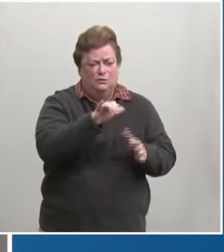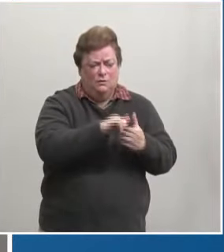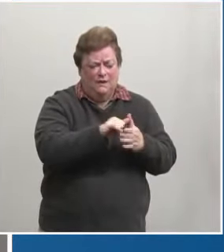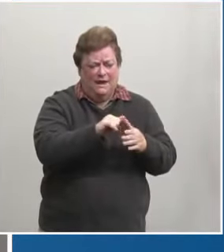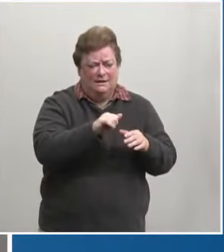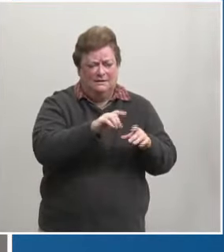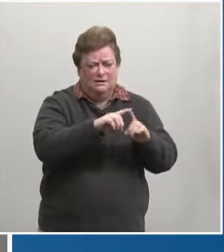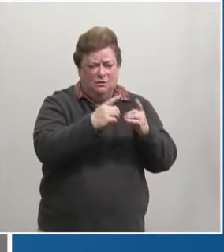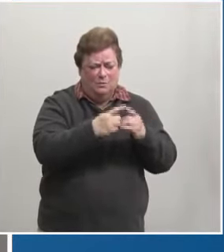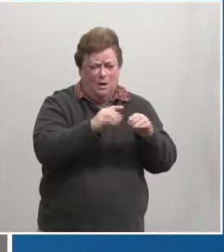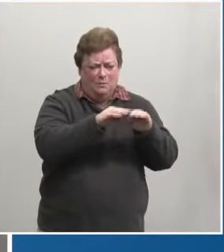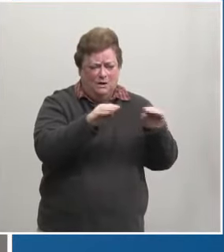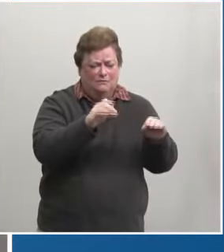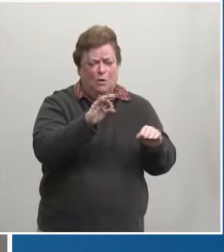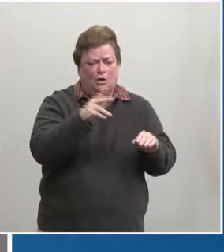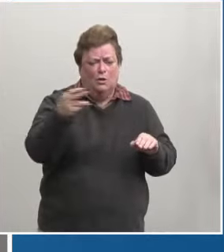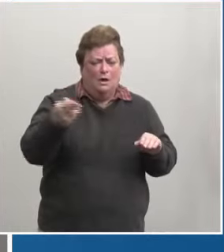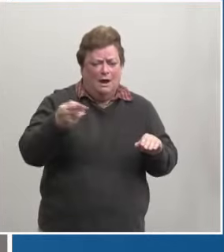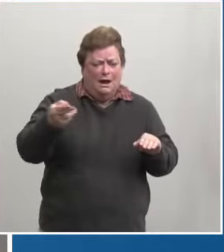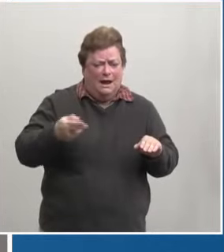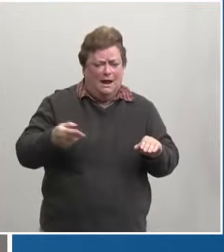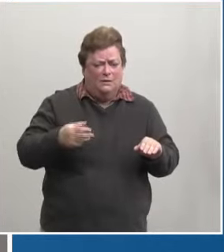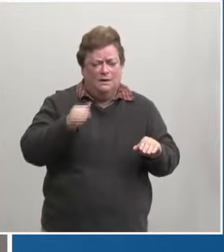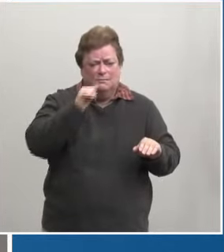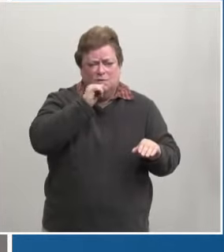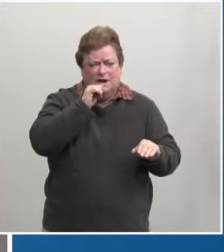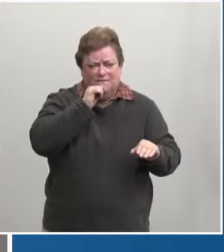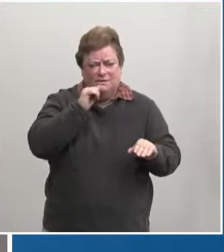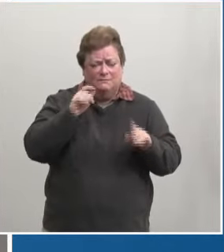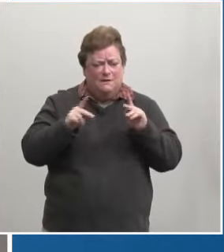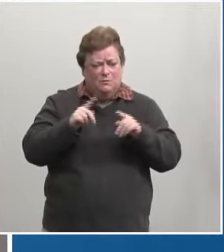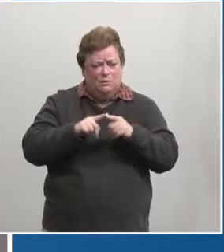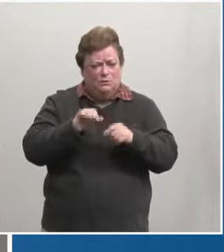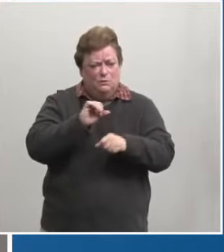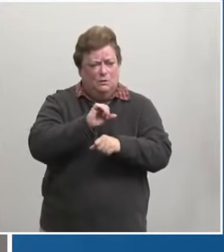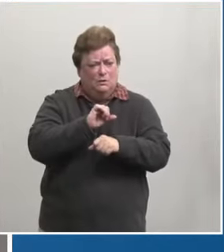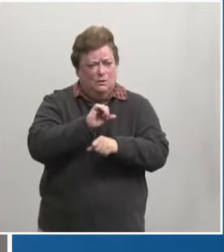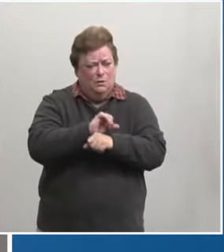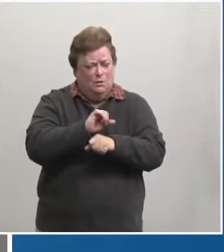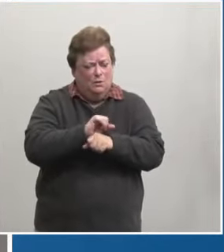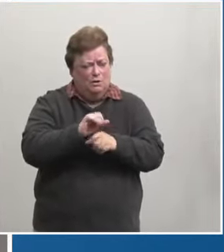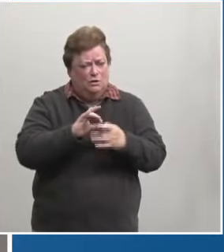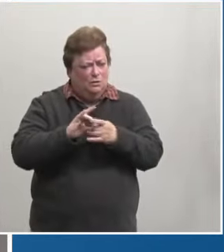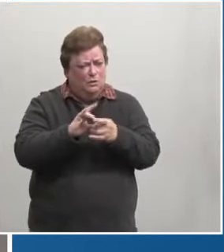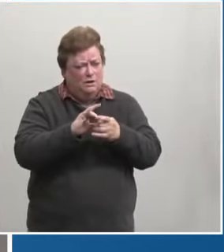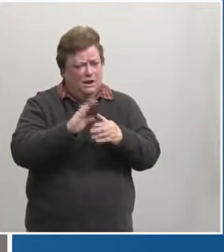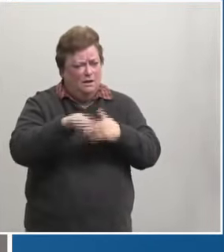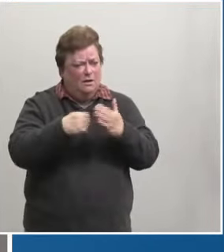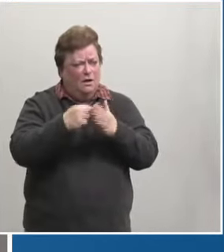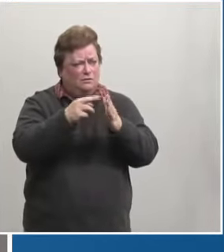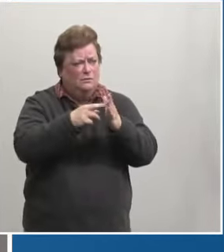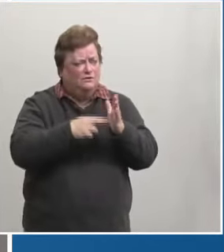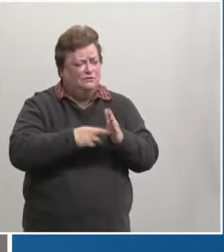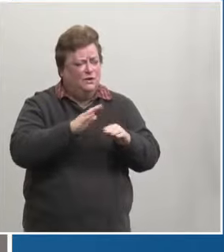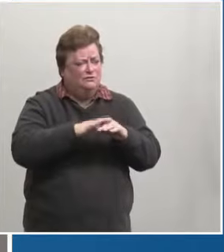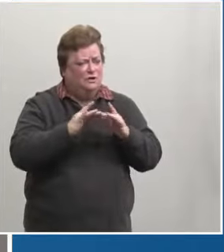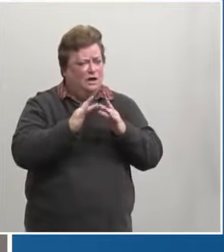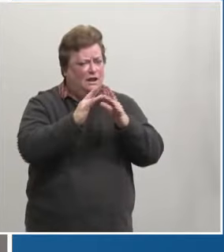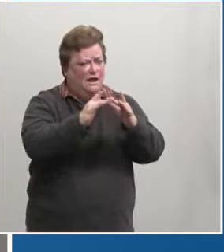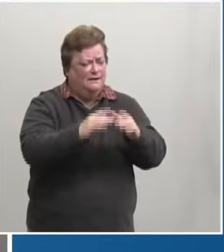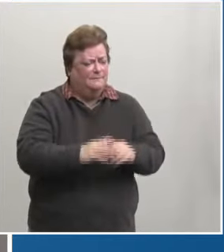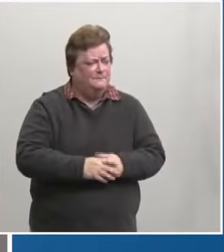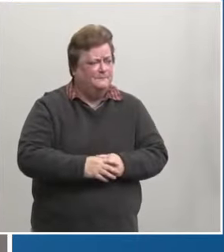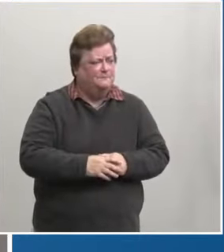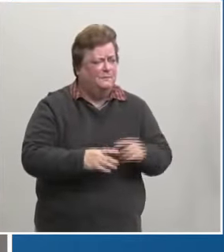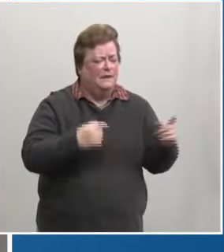you hiring like other maybe private helpers to kind of coordinate the registration stuff online? I think that